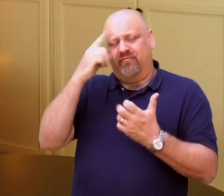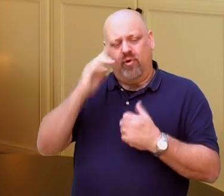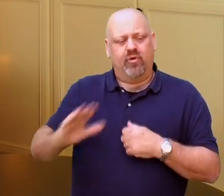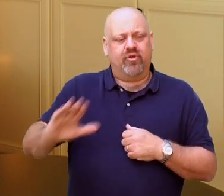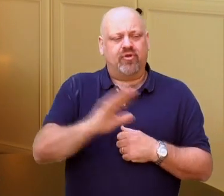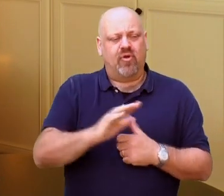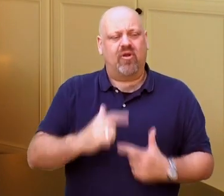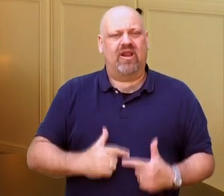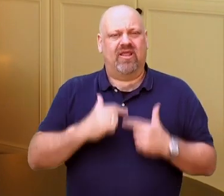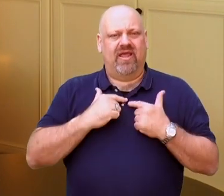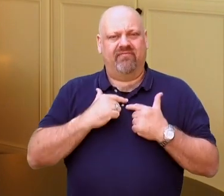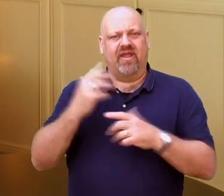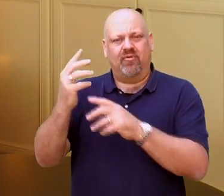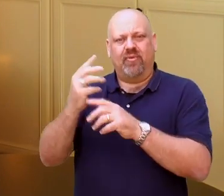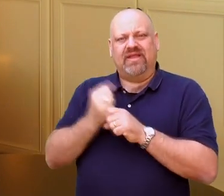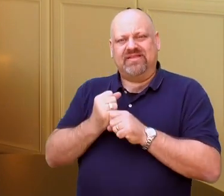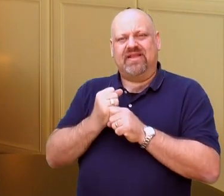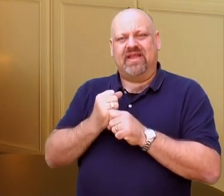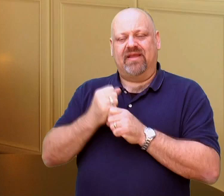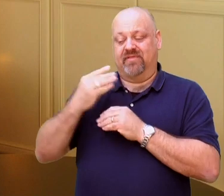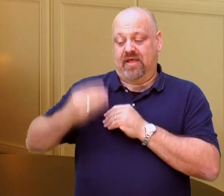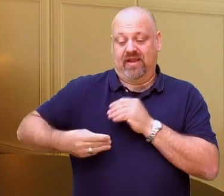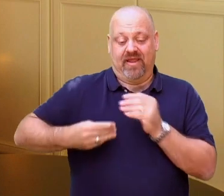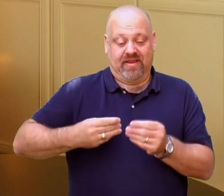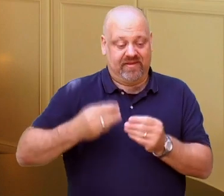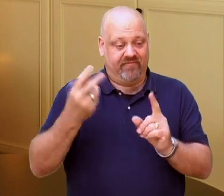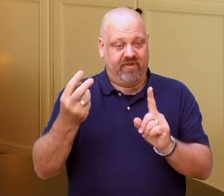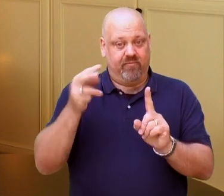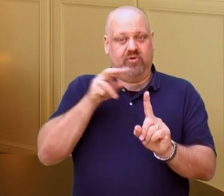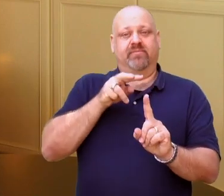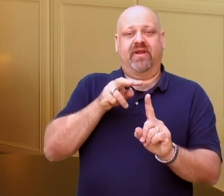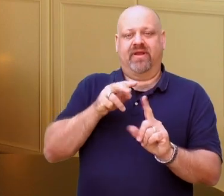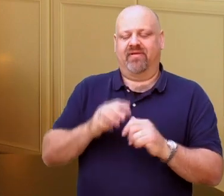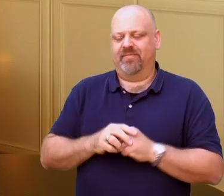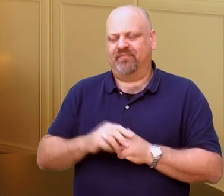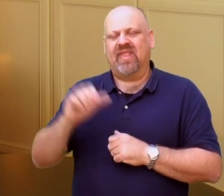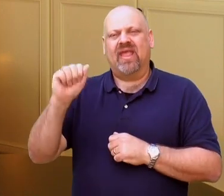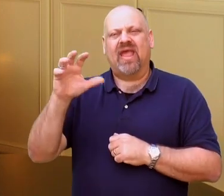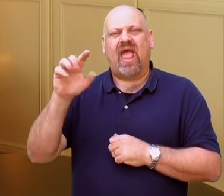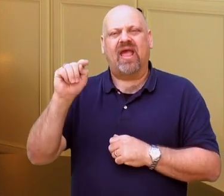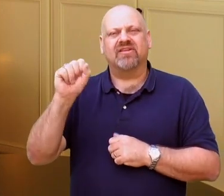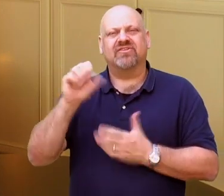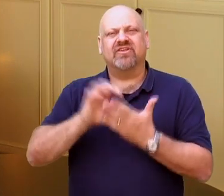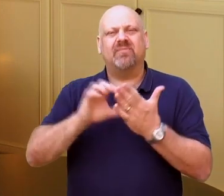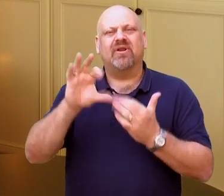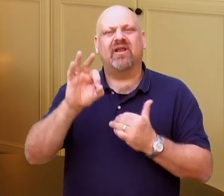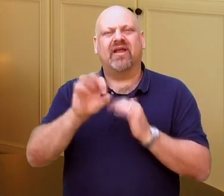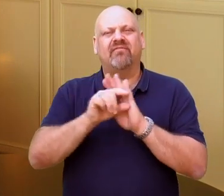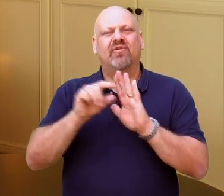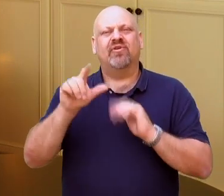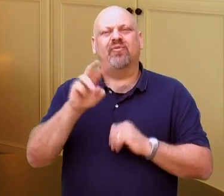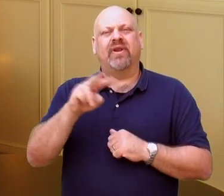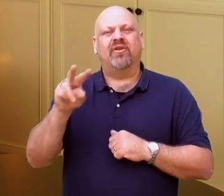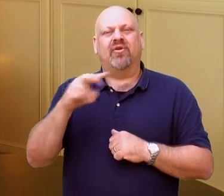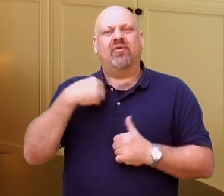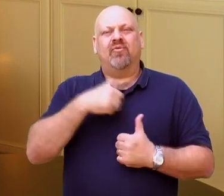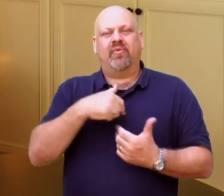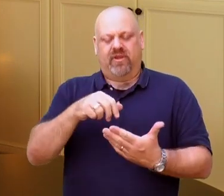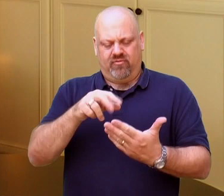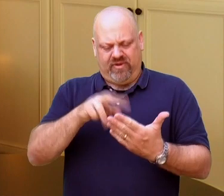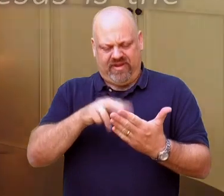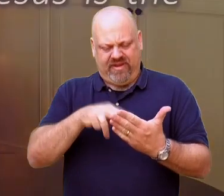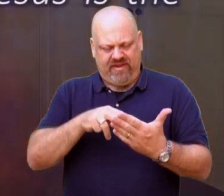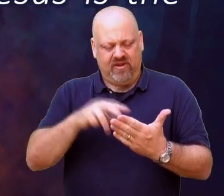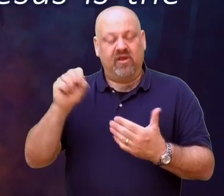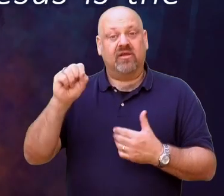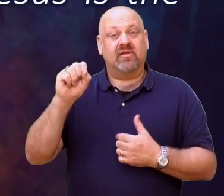will for your life and receive the legacy of perspective. In Acts chapter 9, verse 22, we